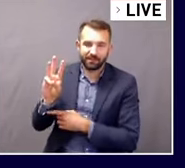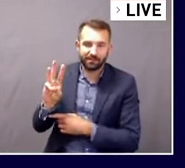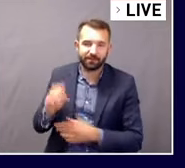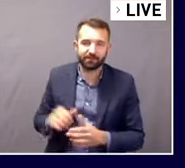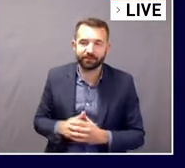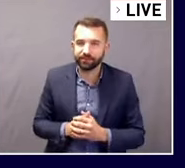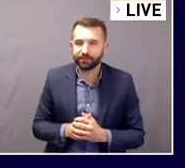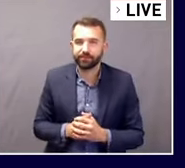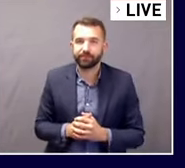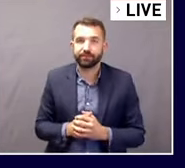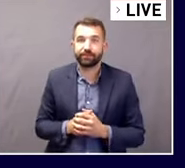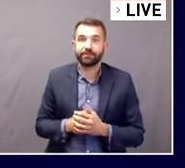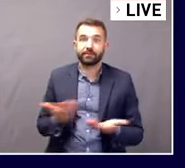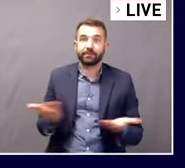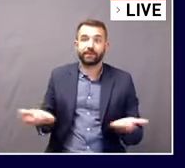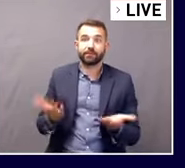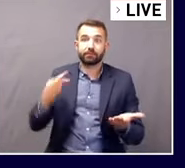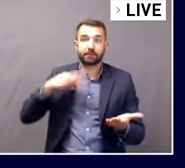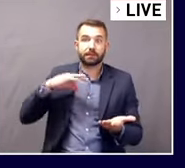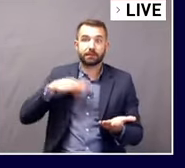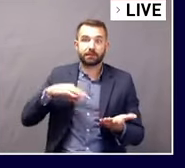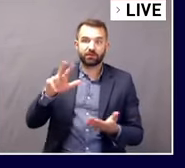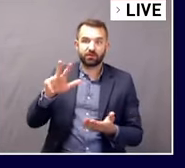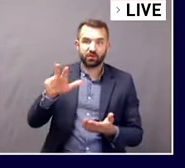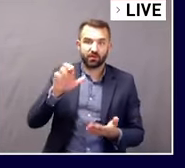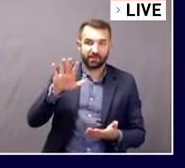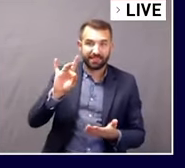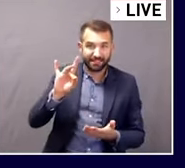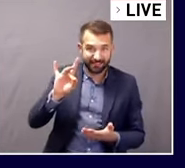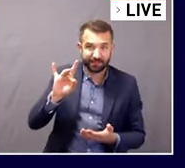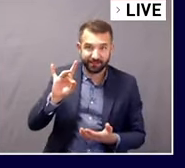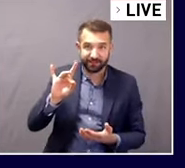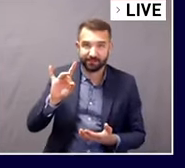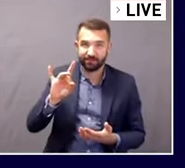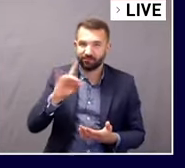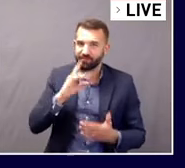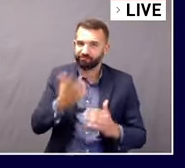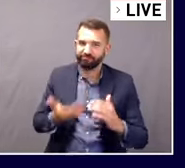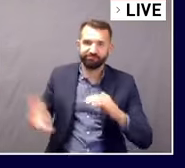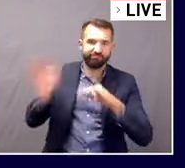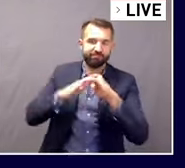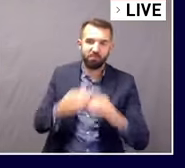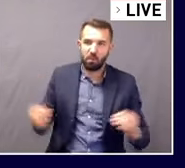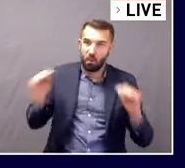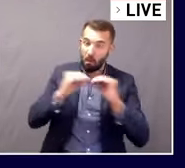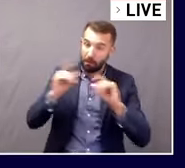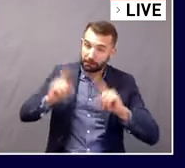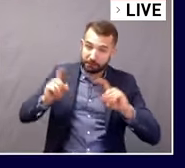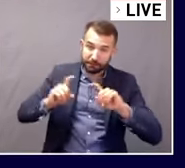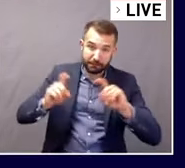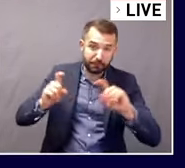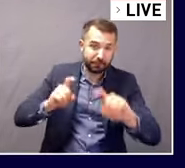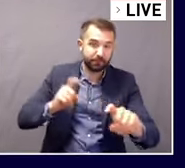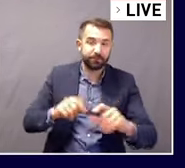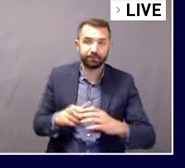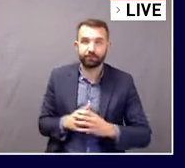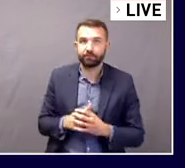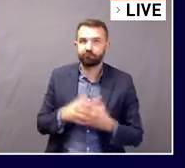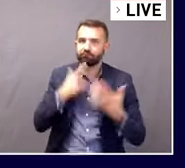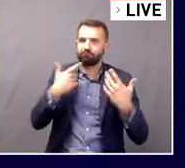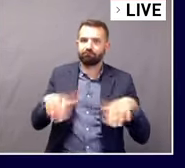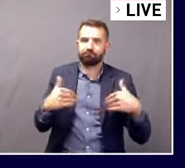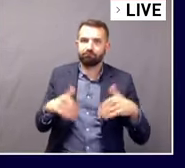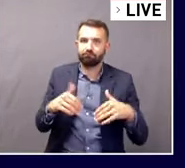in Maine is 358. There's a lot of rich data that are being generated across the country